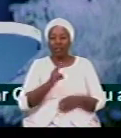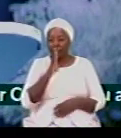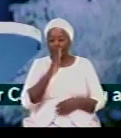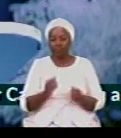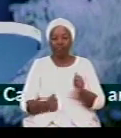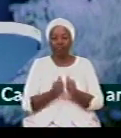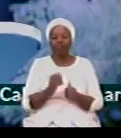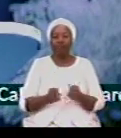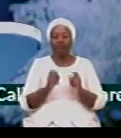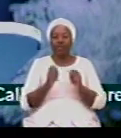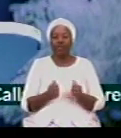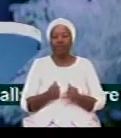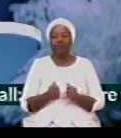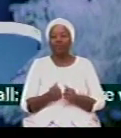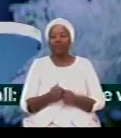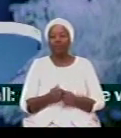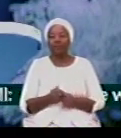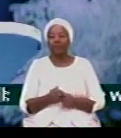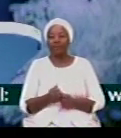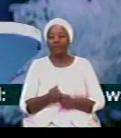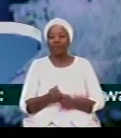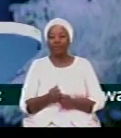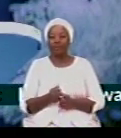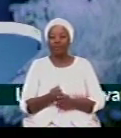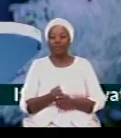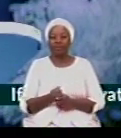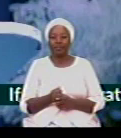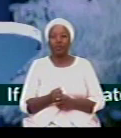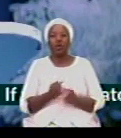Okay, I'm seeing a flag just up there.